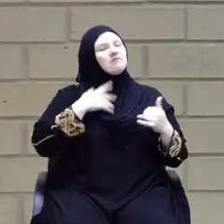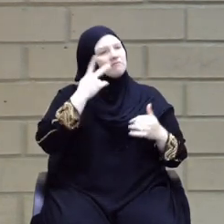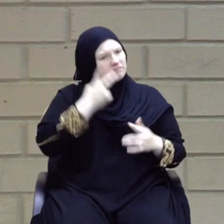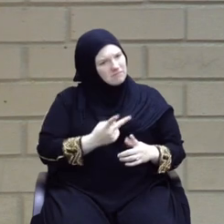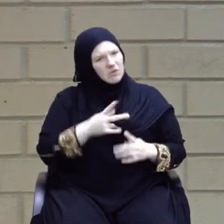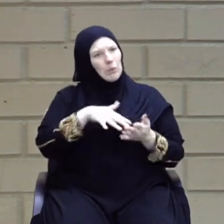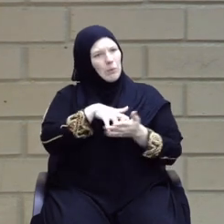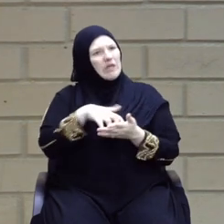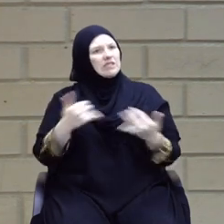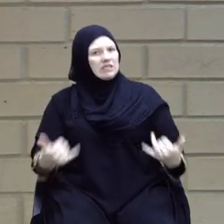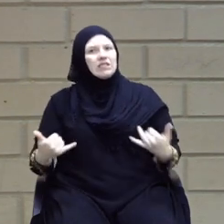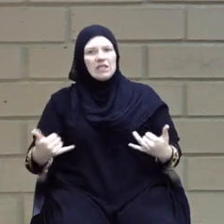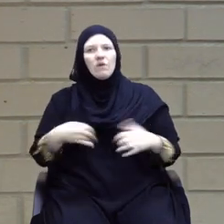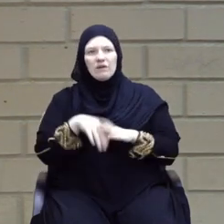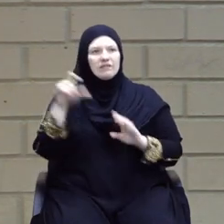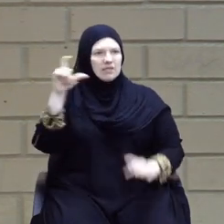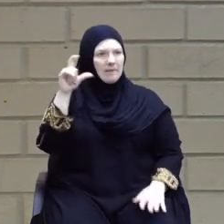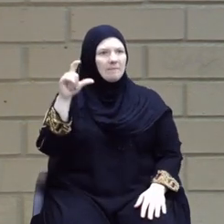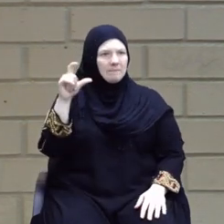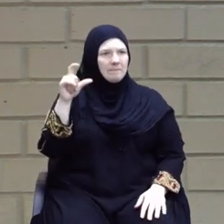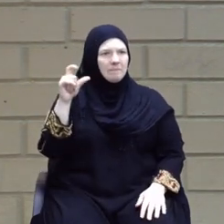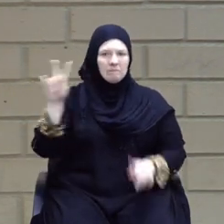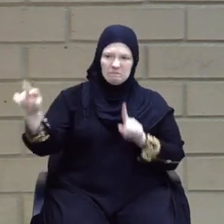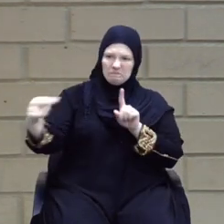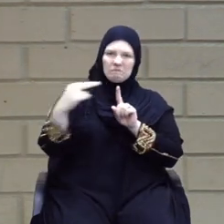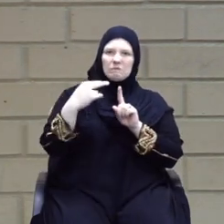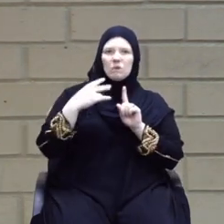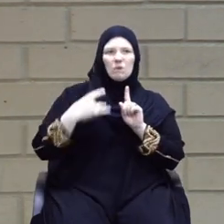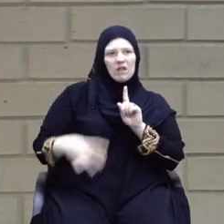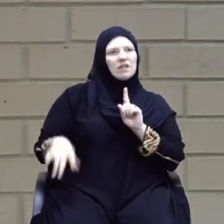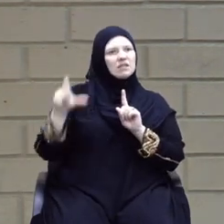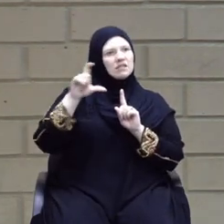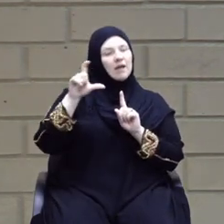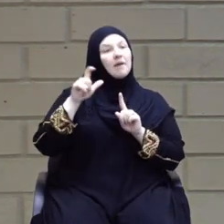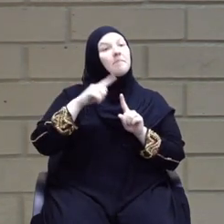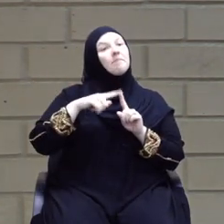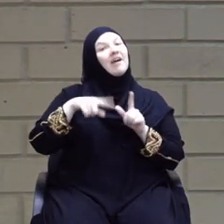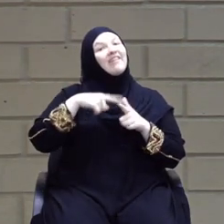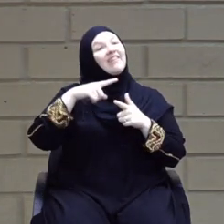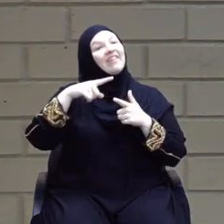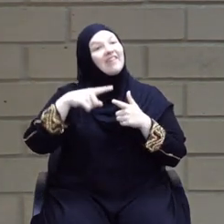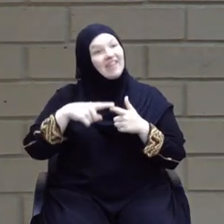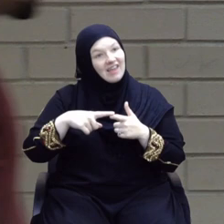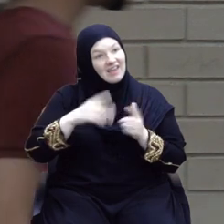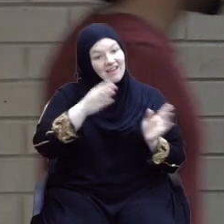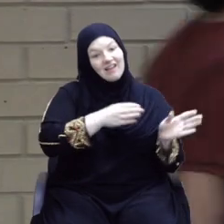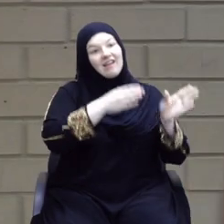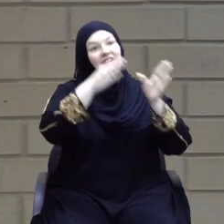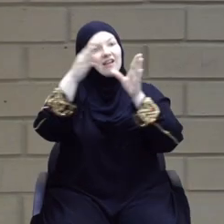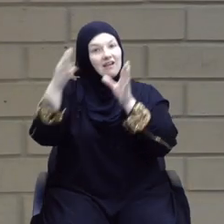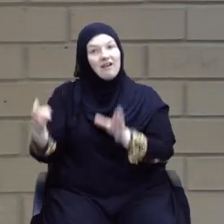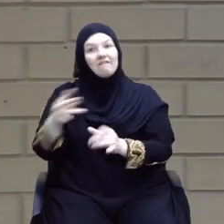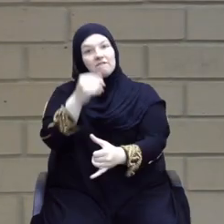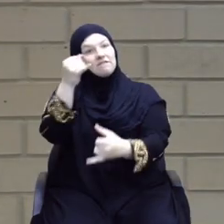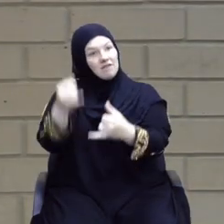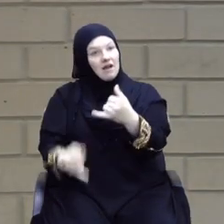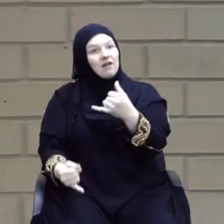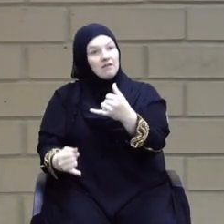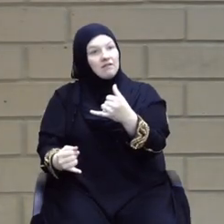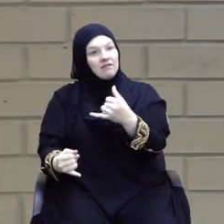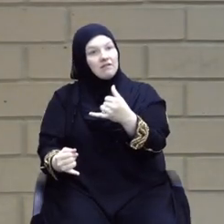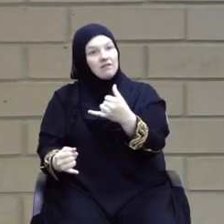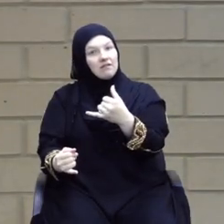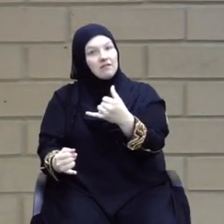but this stage will be followed by a final stage where Muslims,